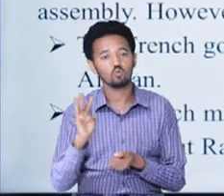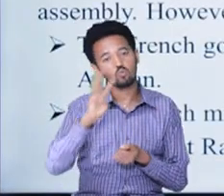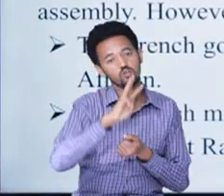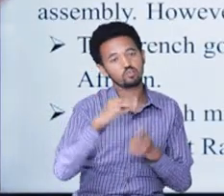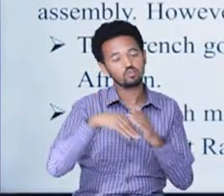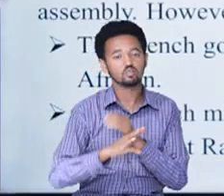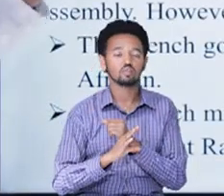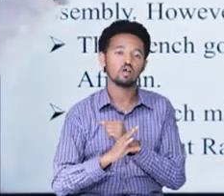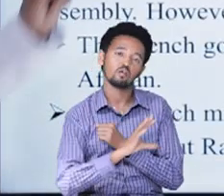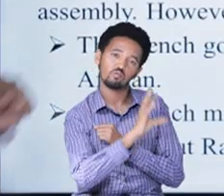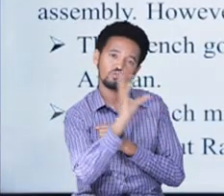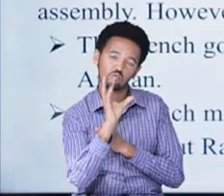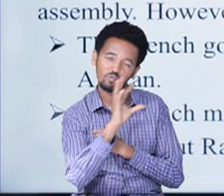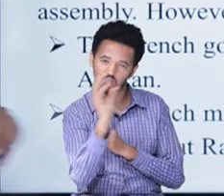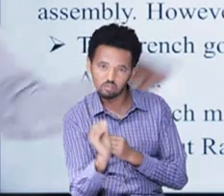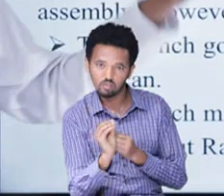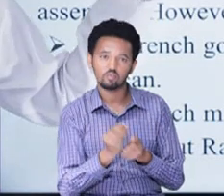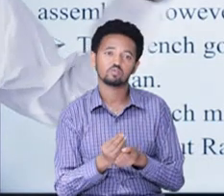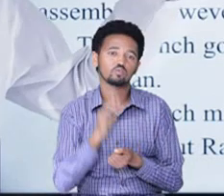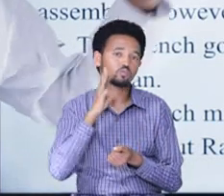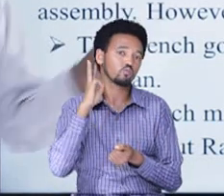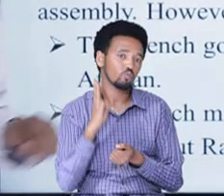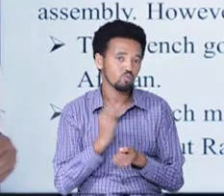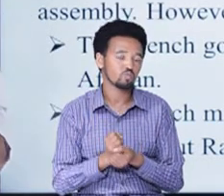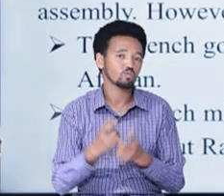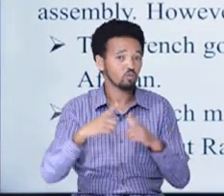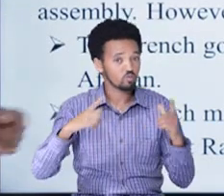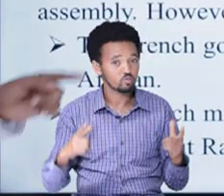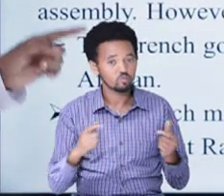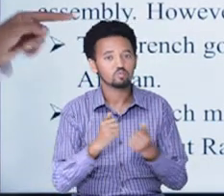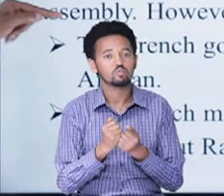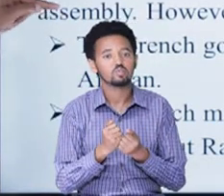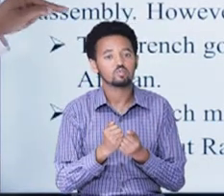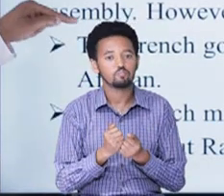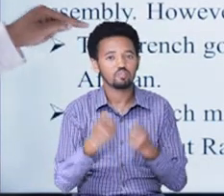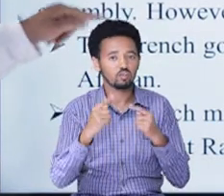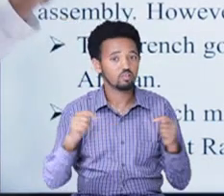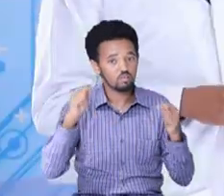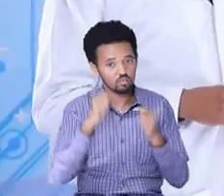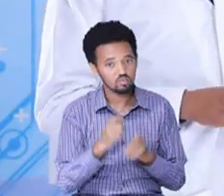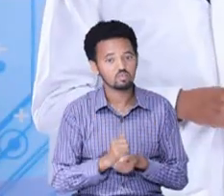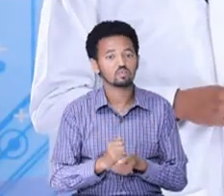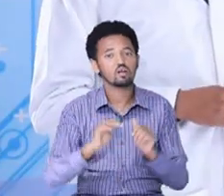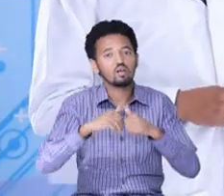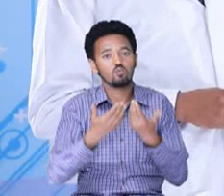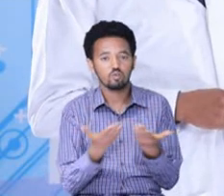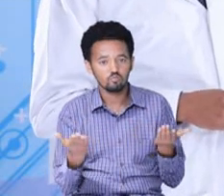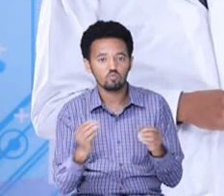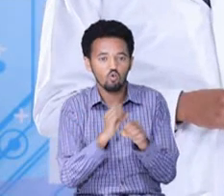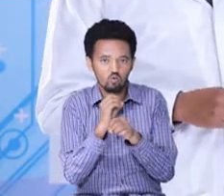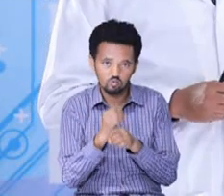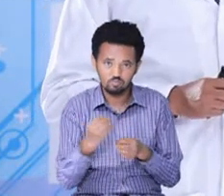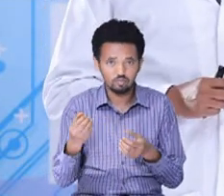Then each colony in French West Africa was allowed to elect a territorial assembly. However, originally